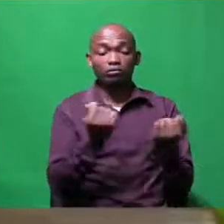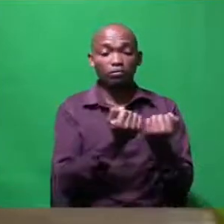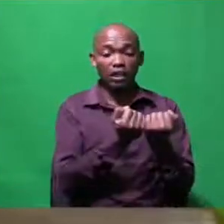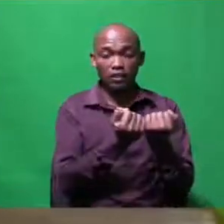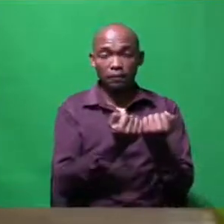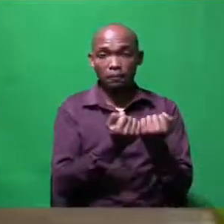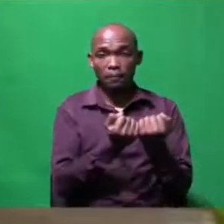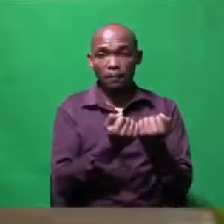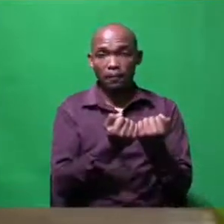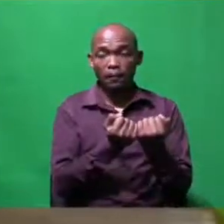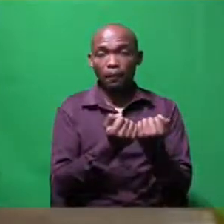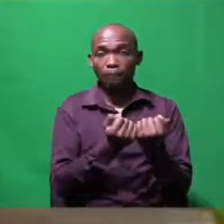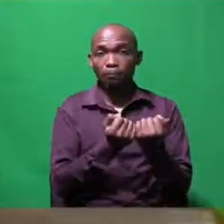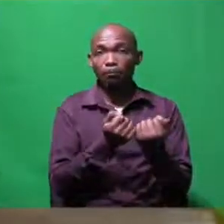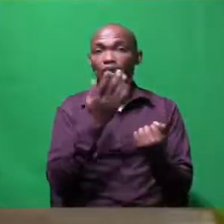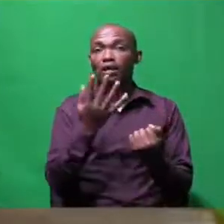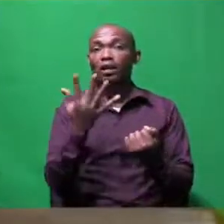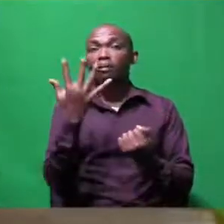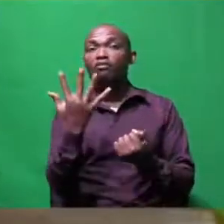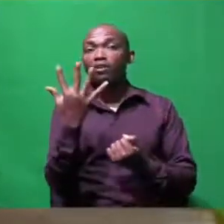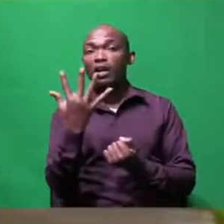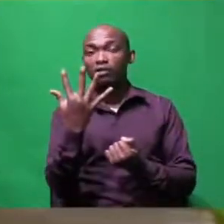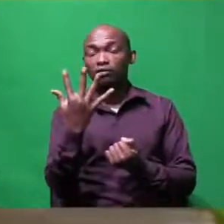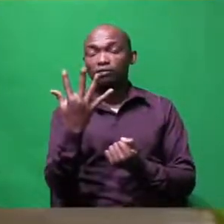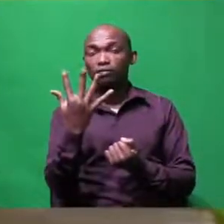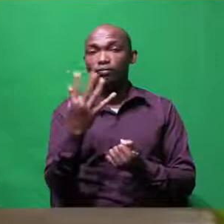up. And number 5.